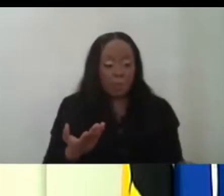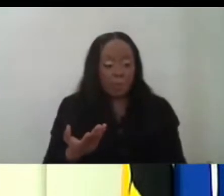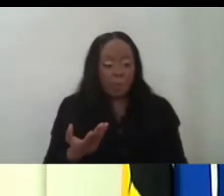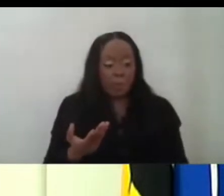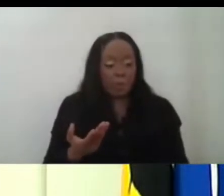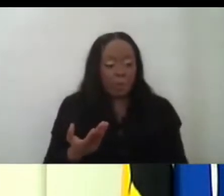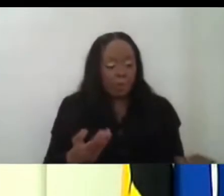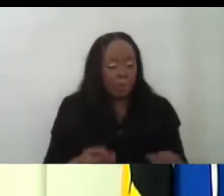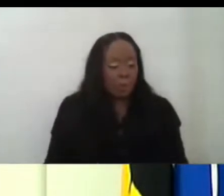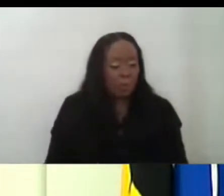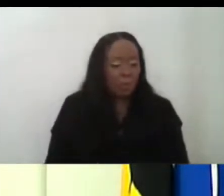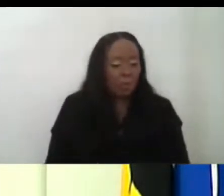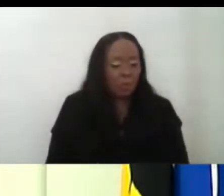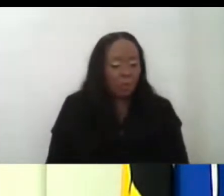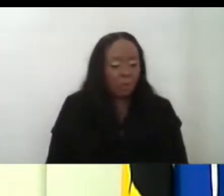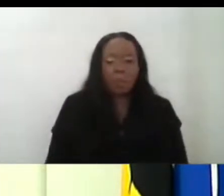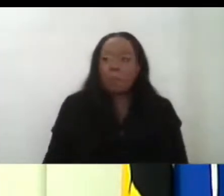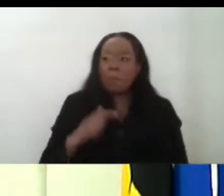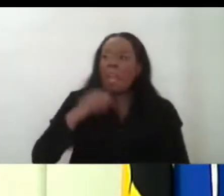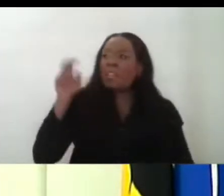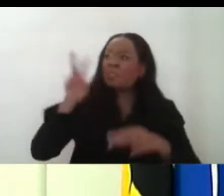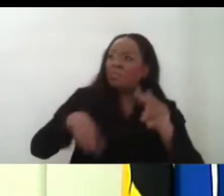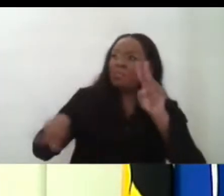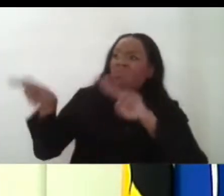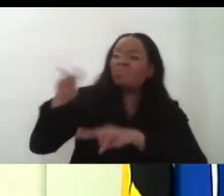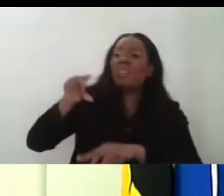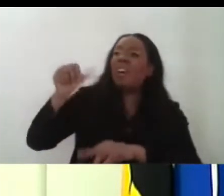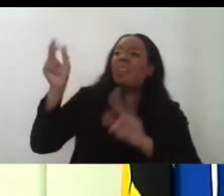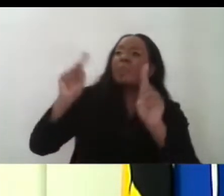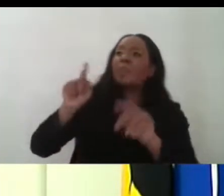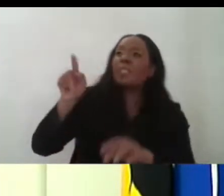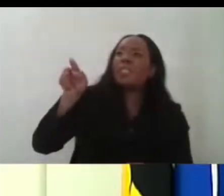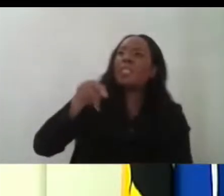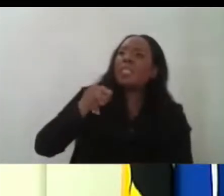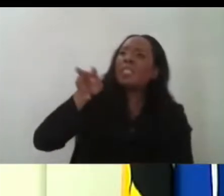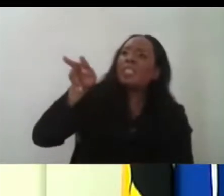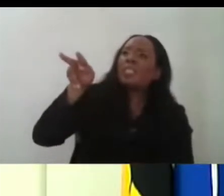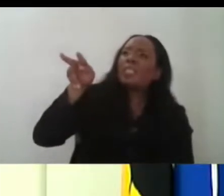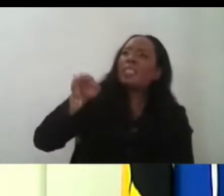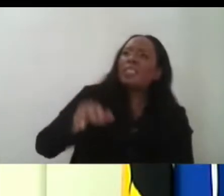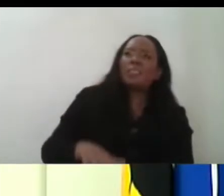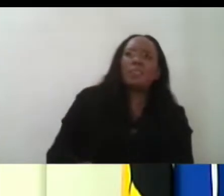at what happened to others and I don't want that to happen to me.